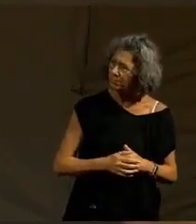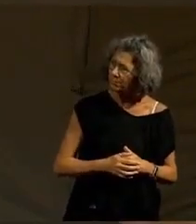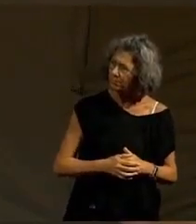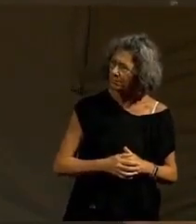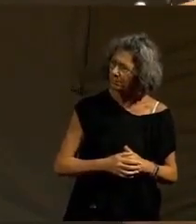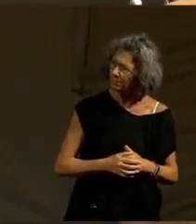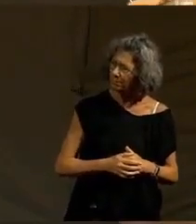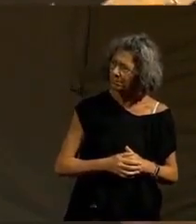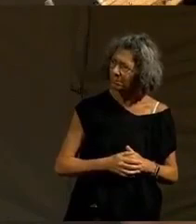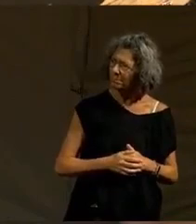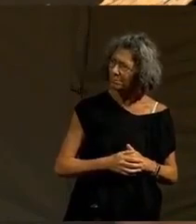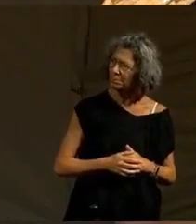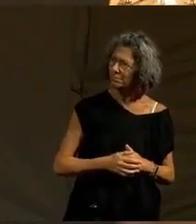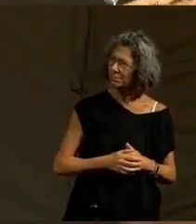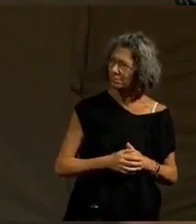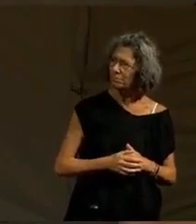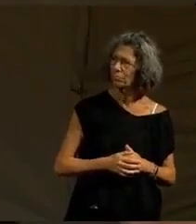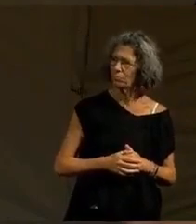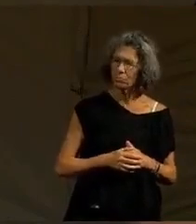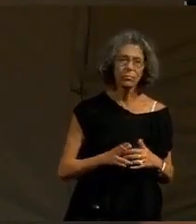well, the thrill is gone, babe.